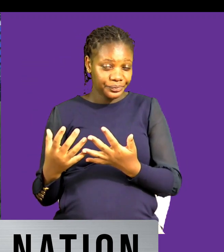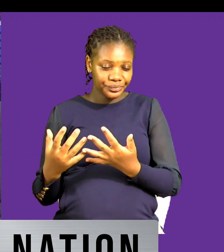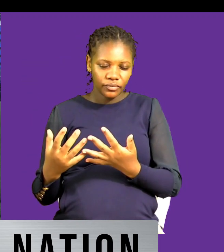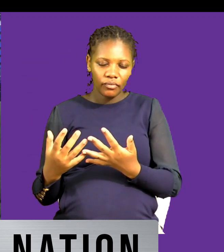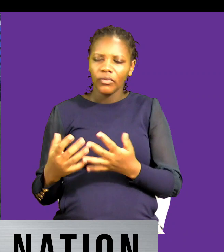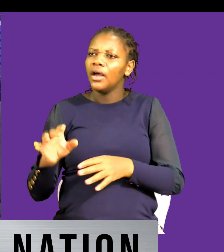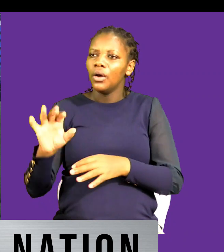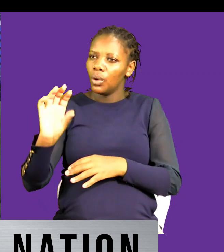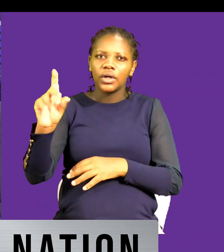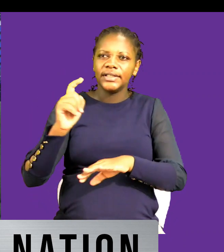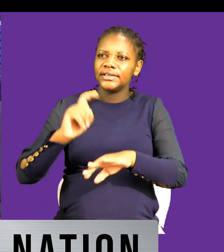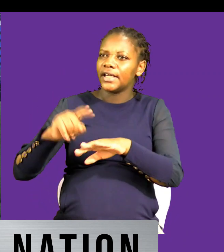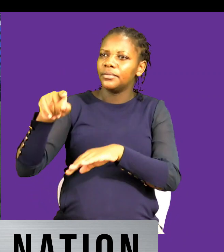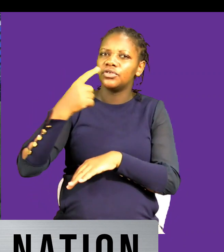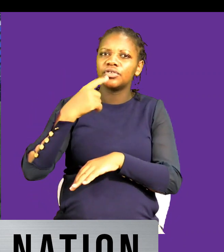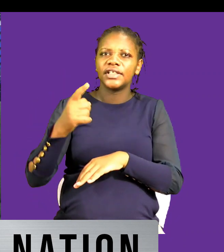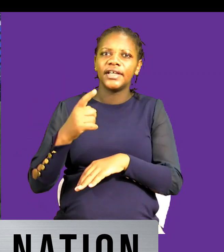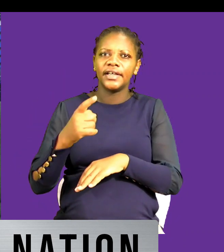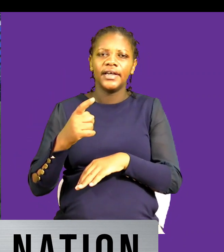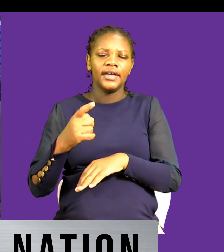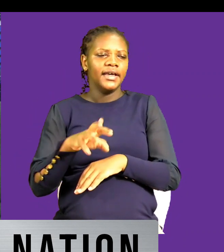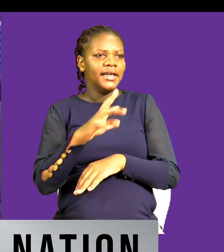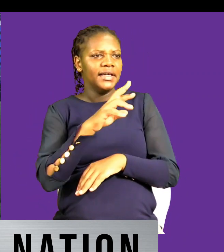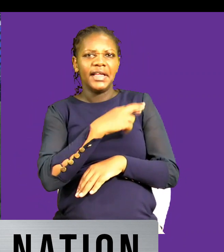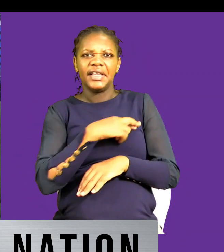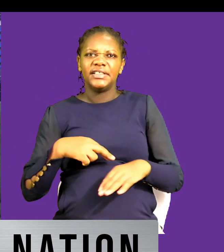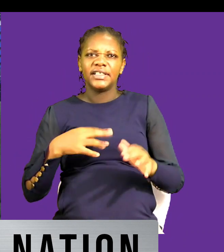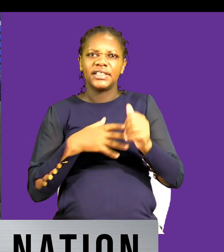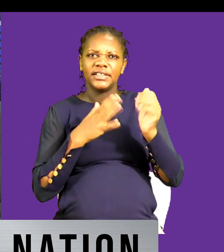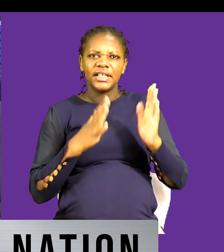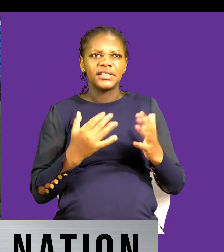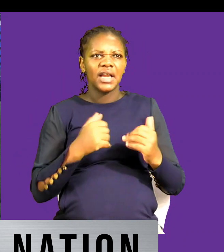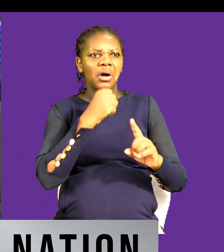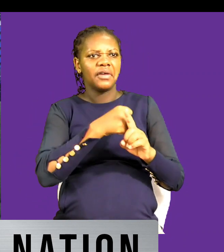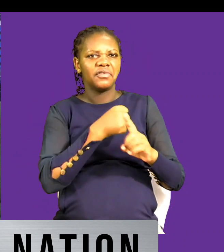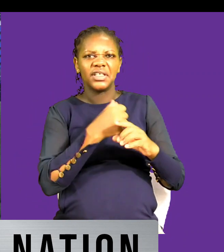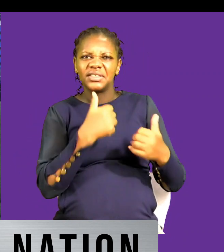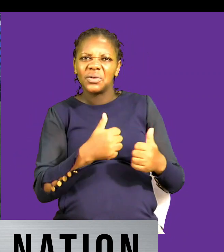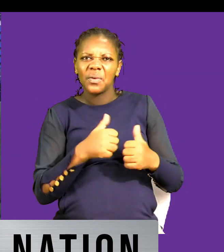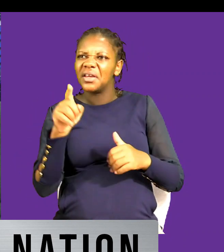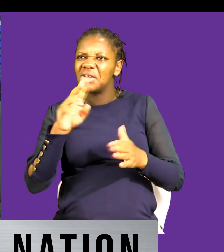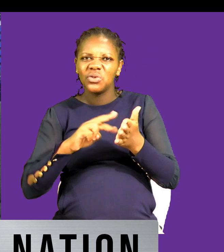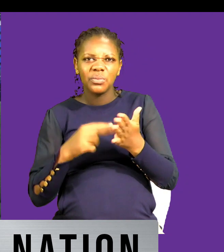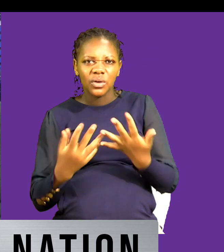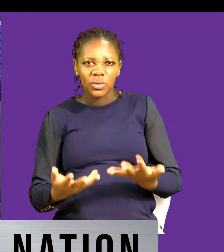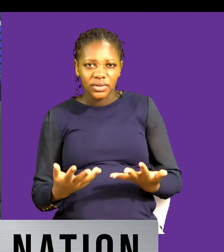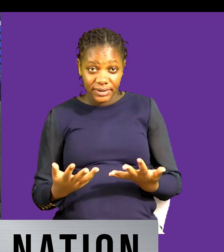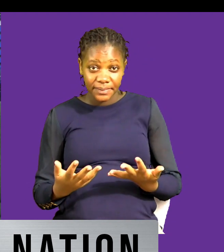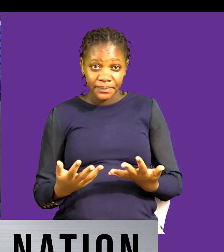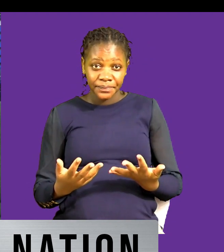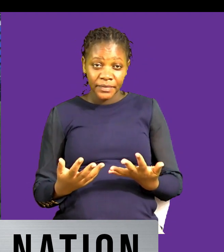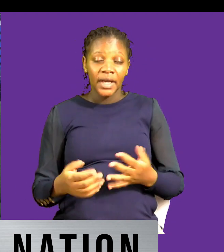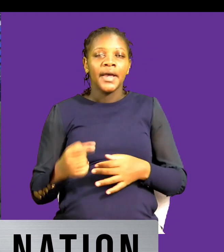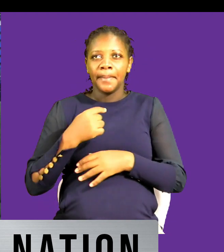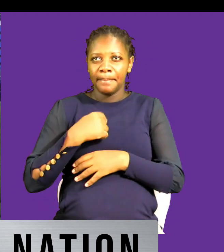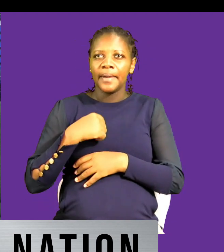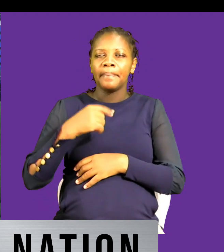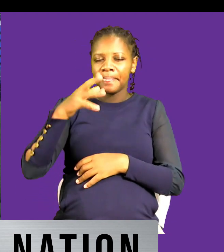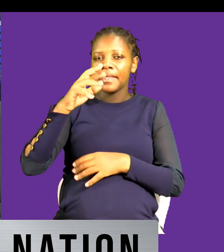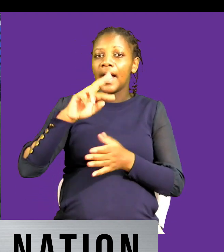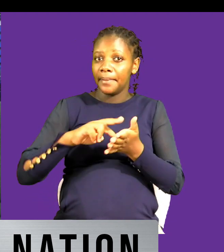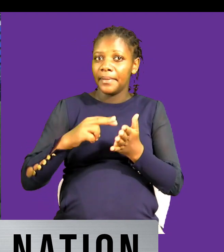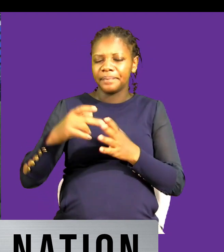have to now started talking like the clergy, you know, what do you mean? Jonah, there used to be a time when we had people